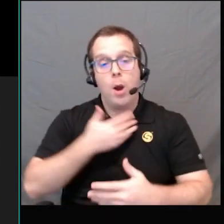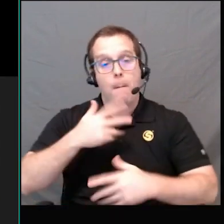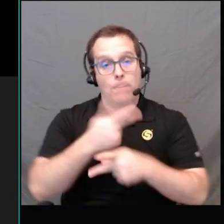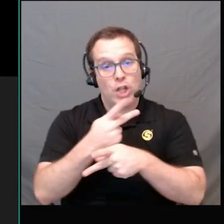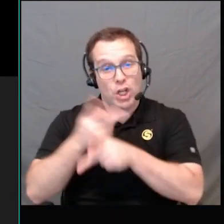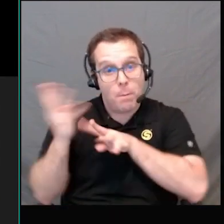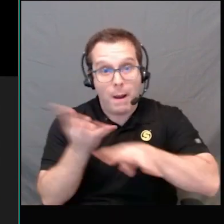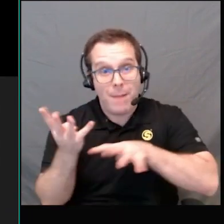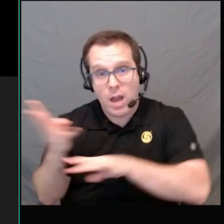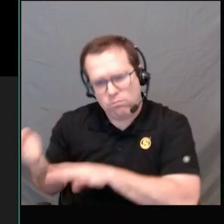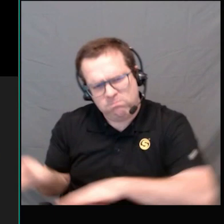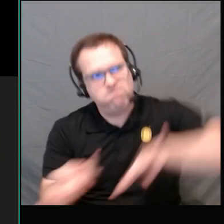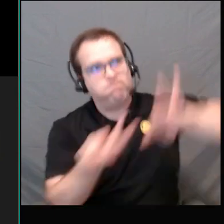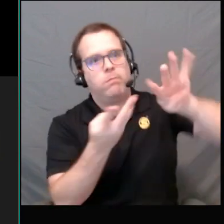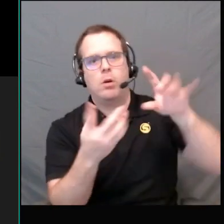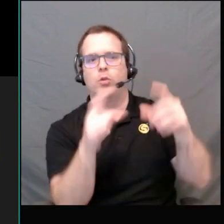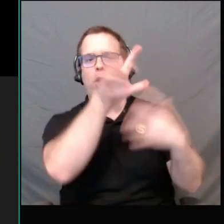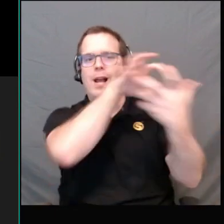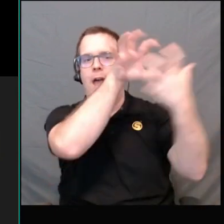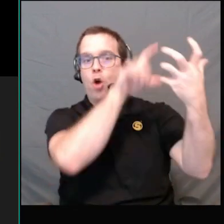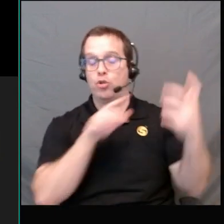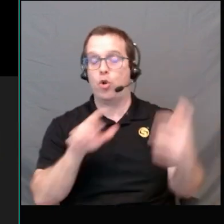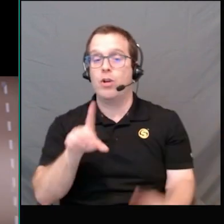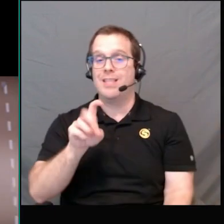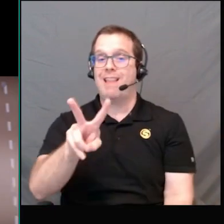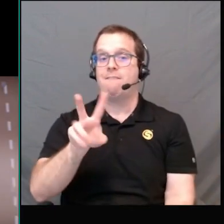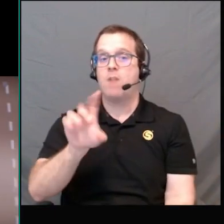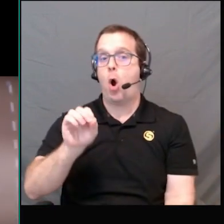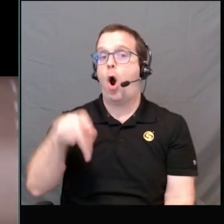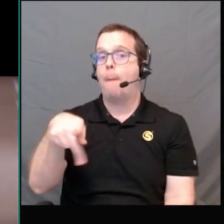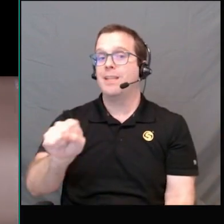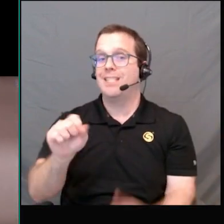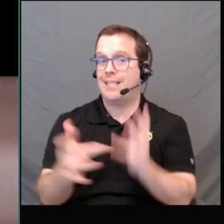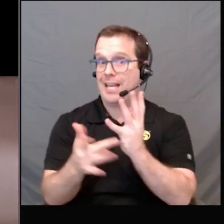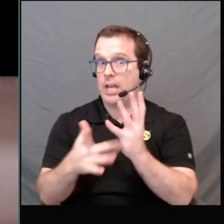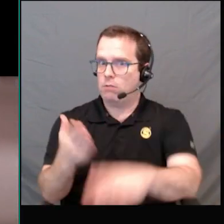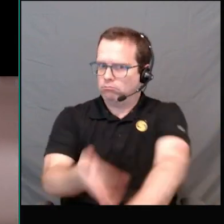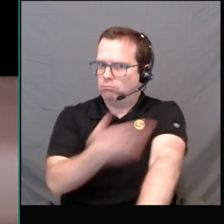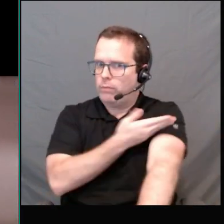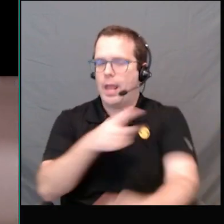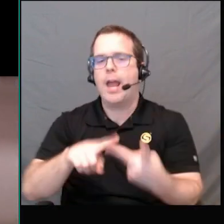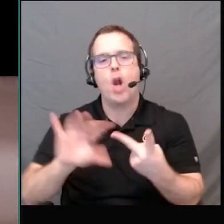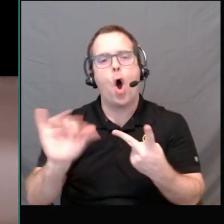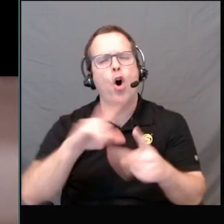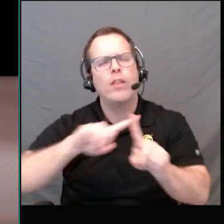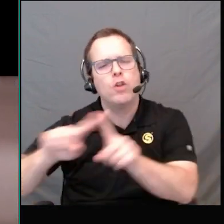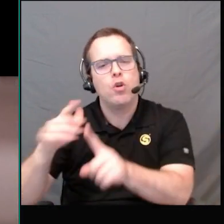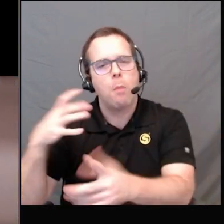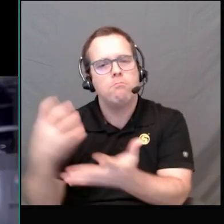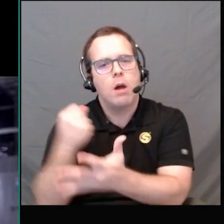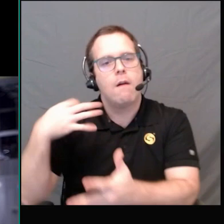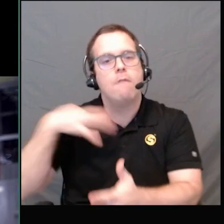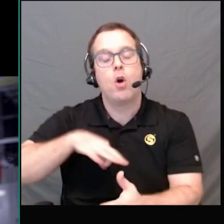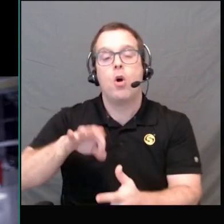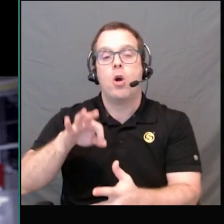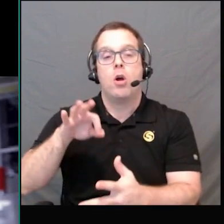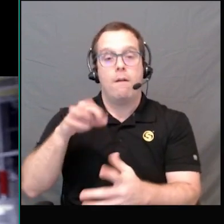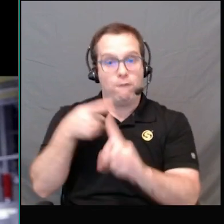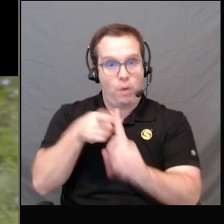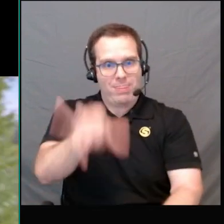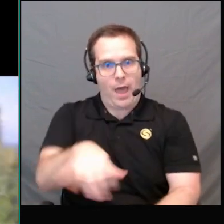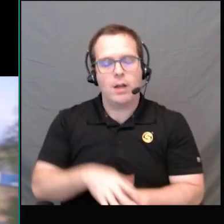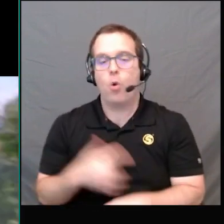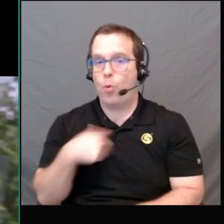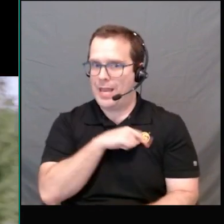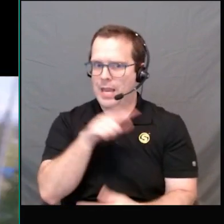cloud, accelerating modern DevOps techniques and all the goodness around iteration and efficiency that come with it. We